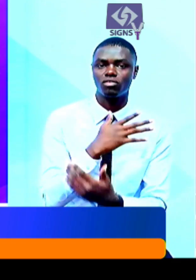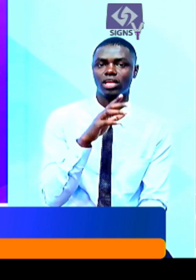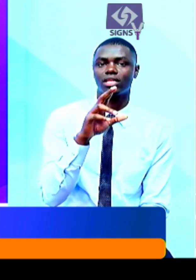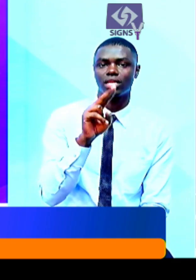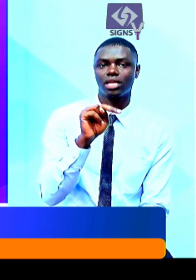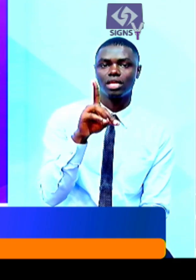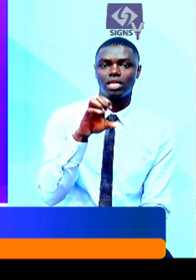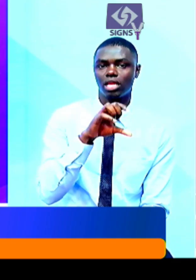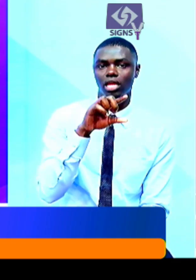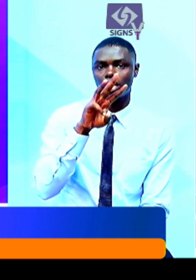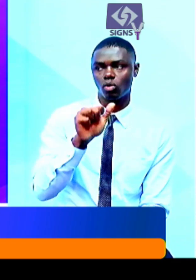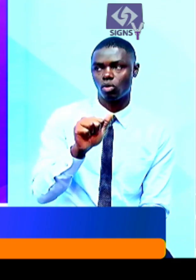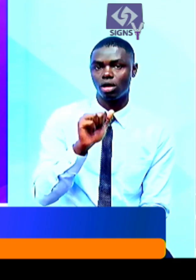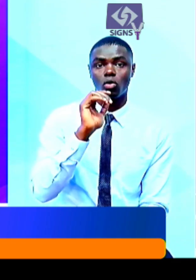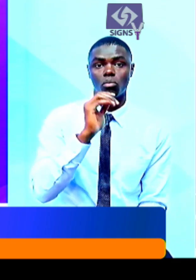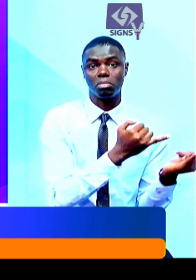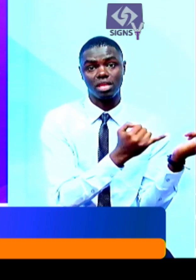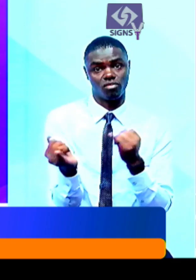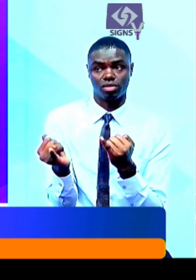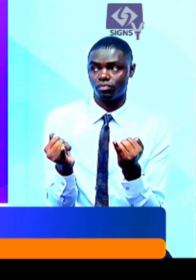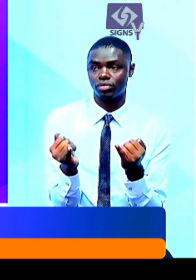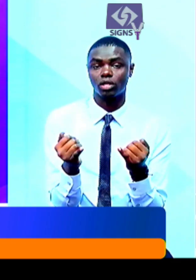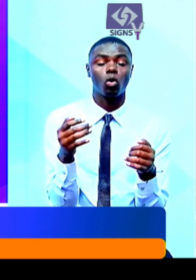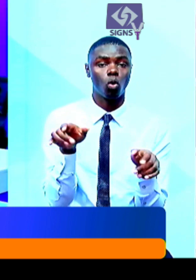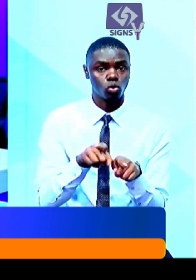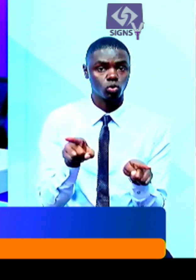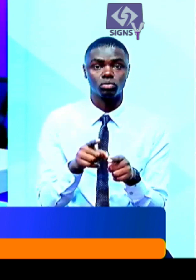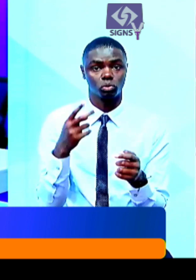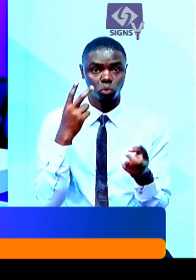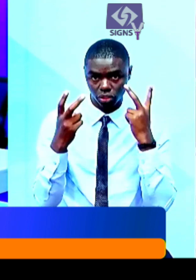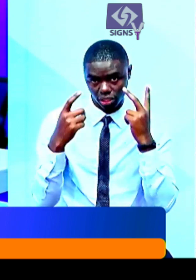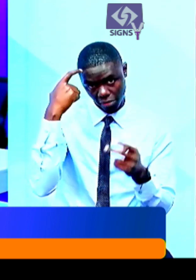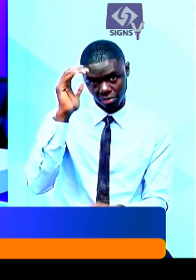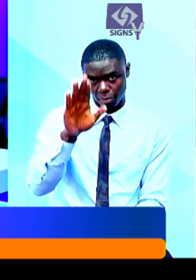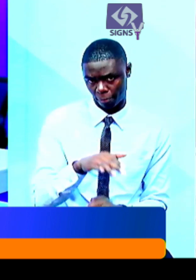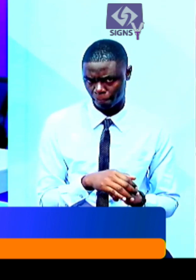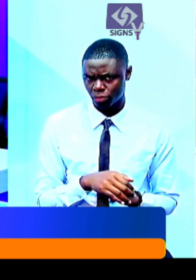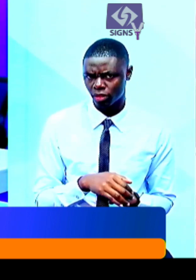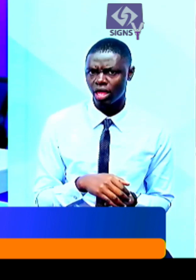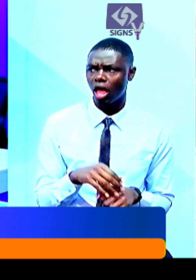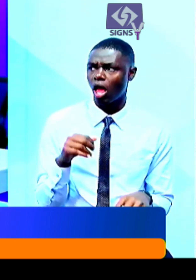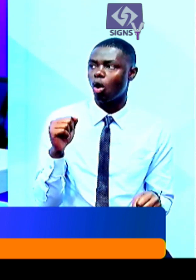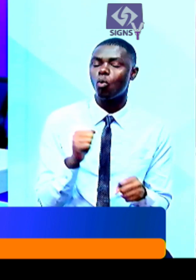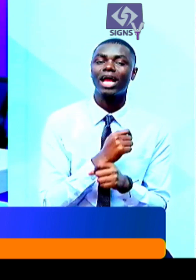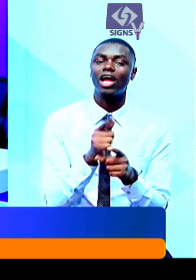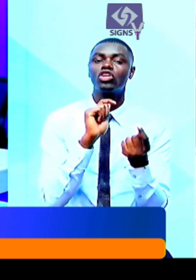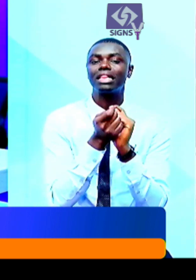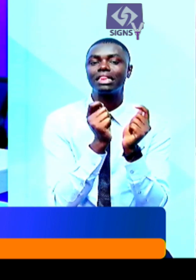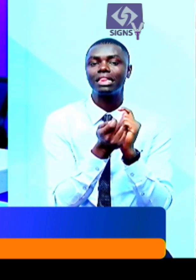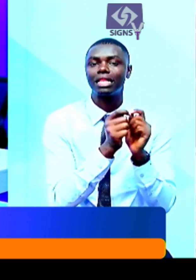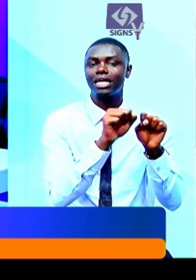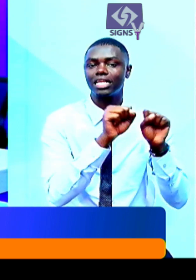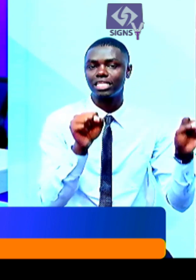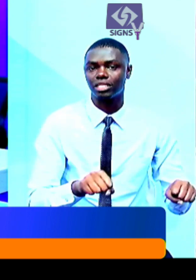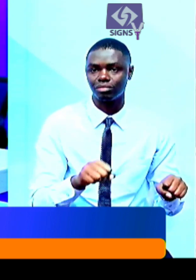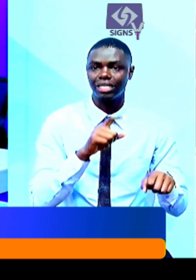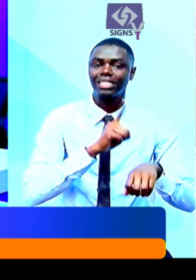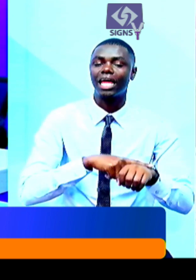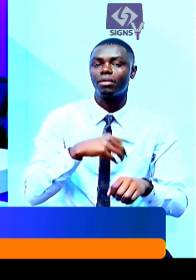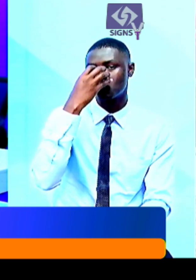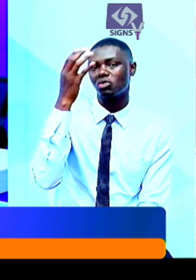time we'll have to invite him. He also hear his mind. He says that we cannot reform this system when Ruto is